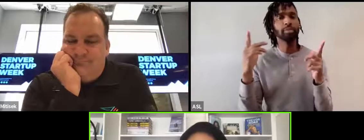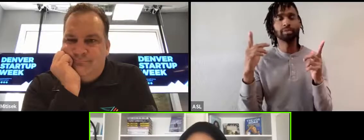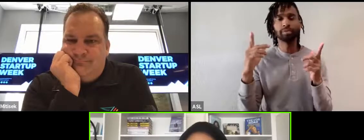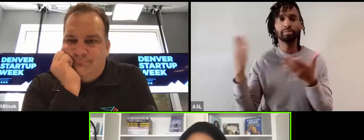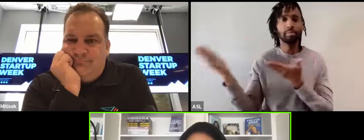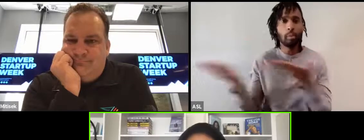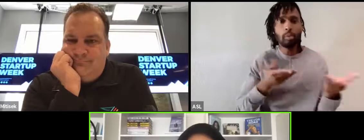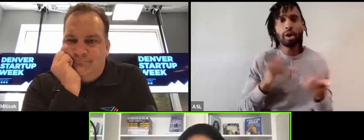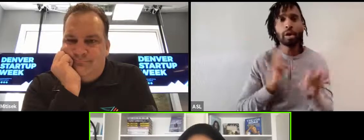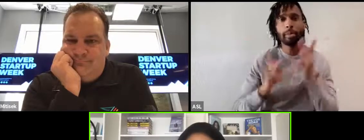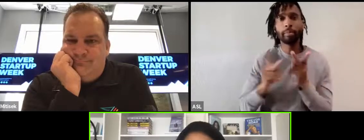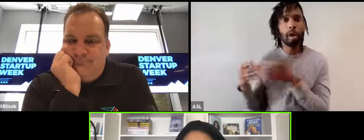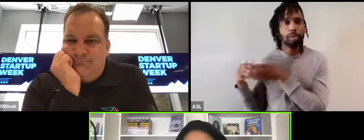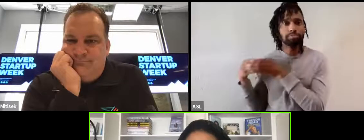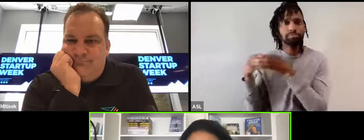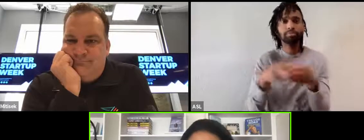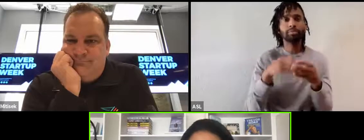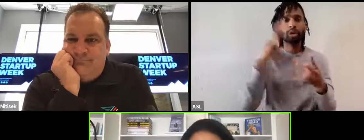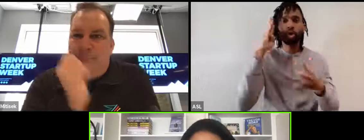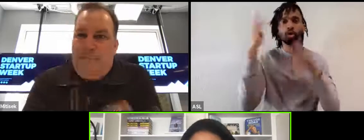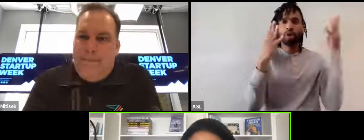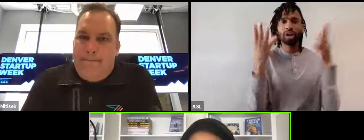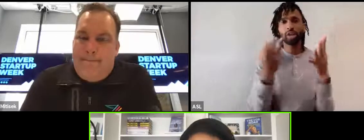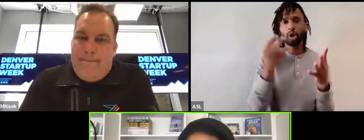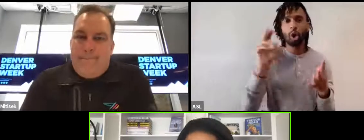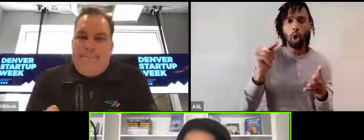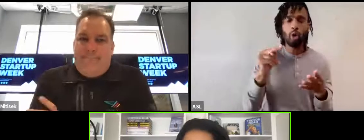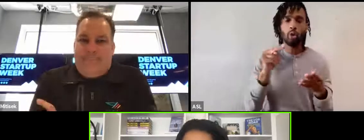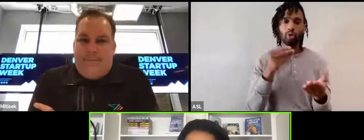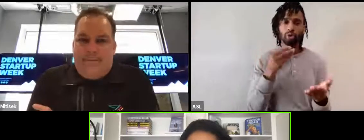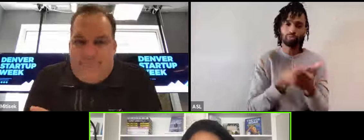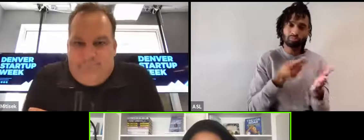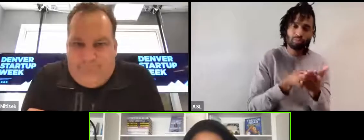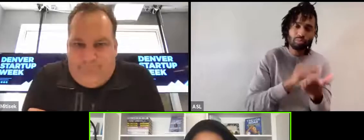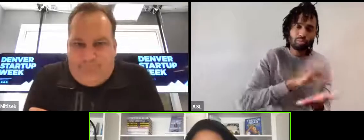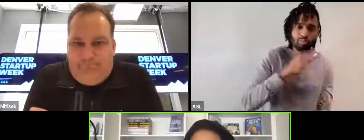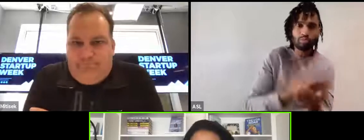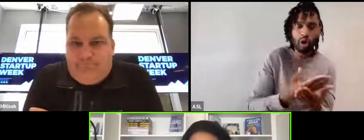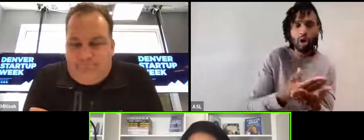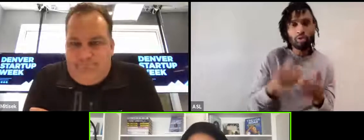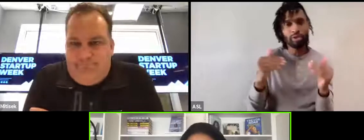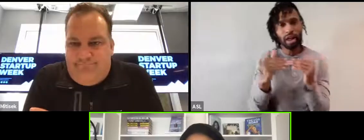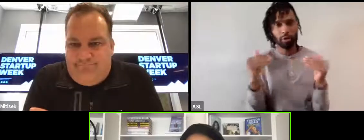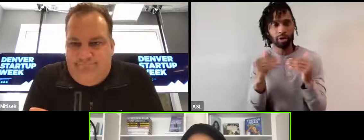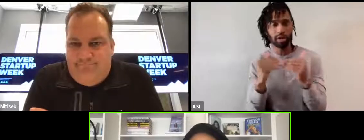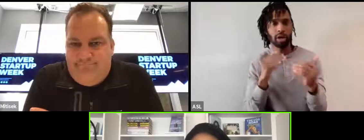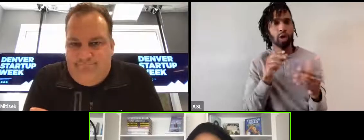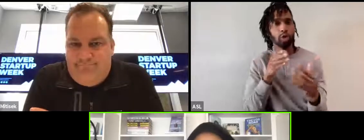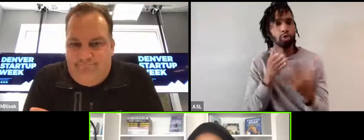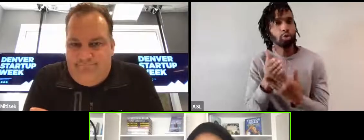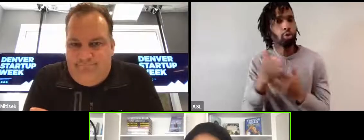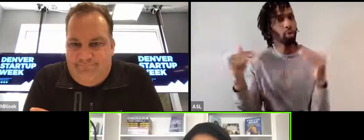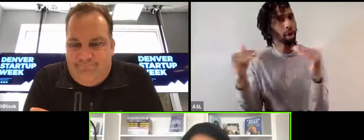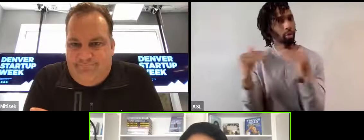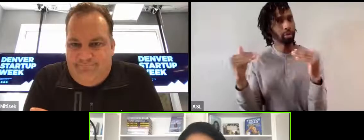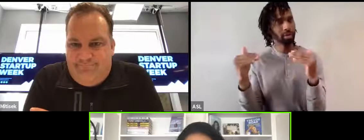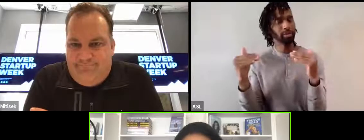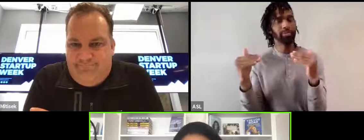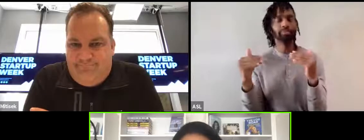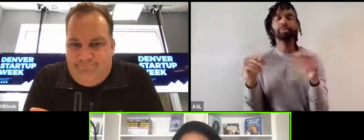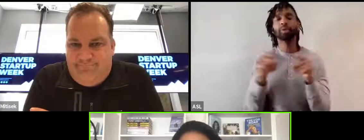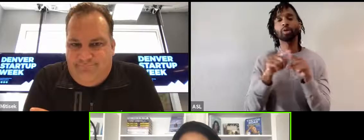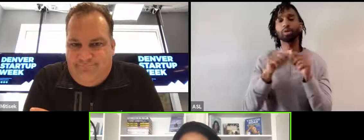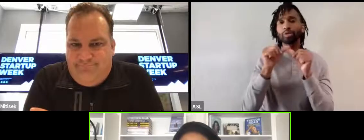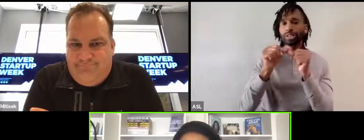them along with you, creating your own wealth and equity by way of equity, and continuing